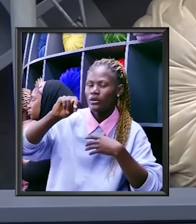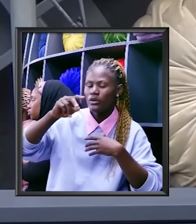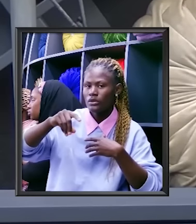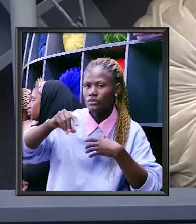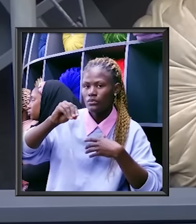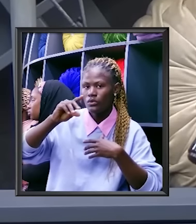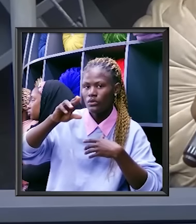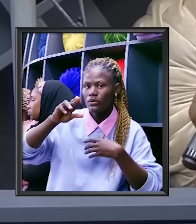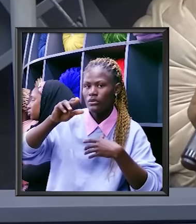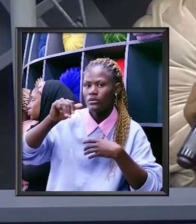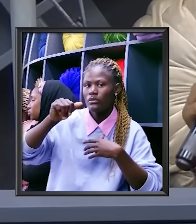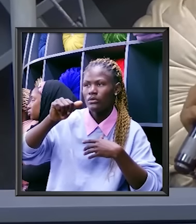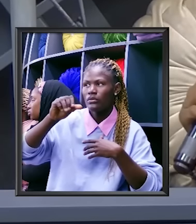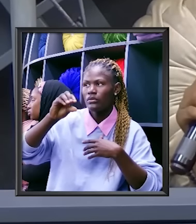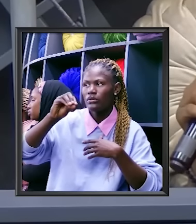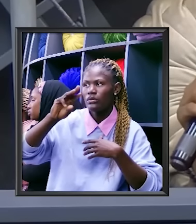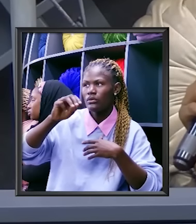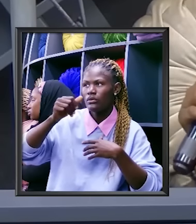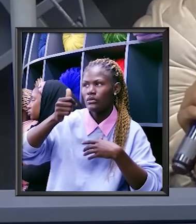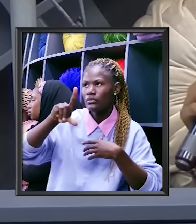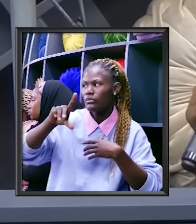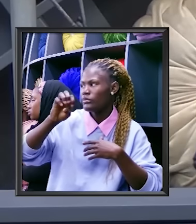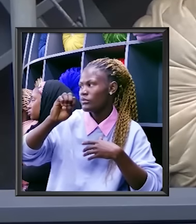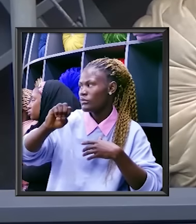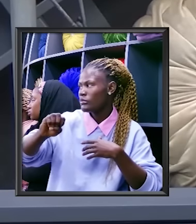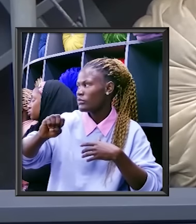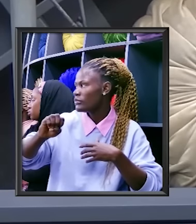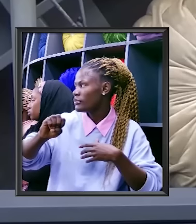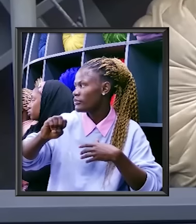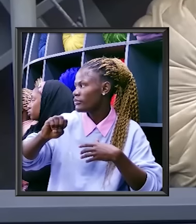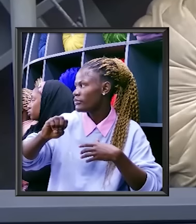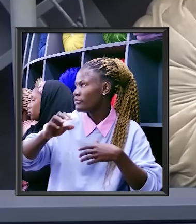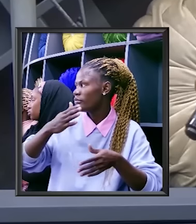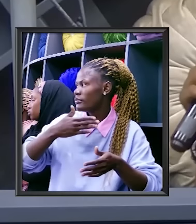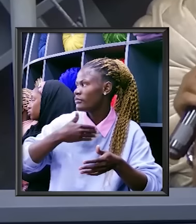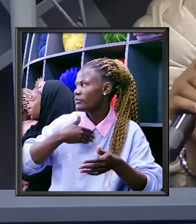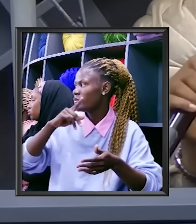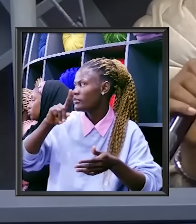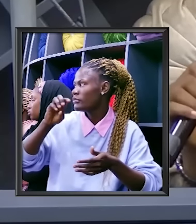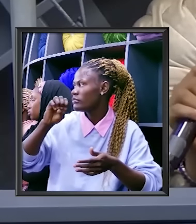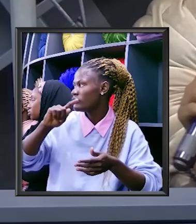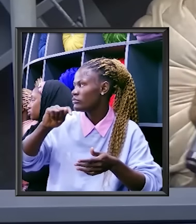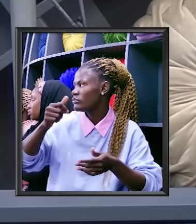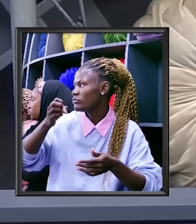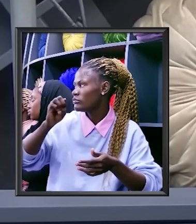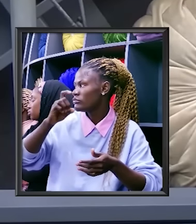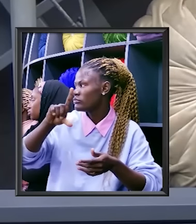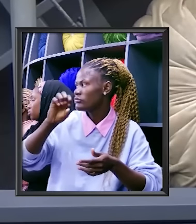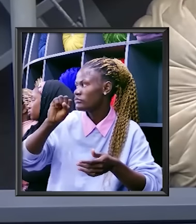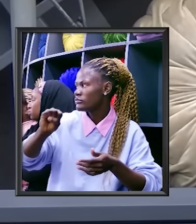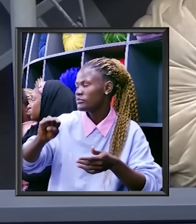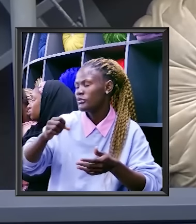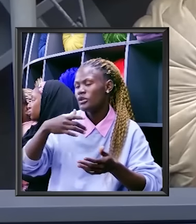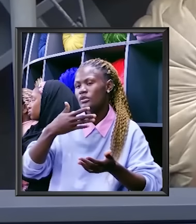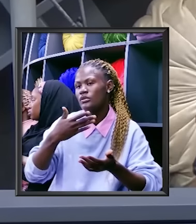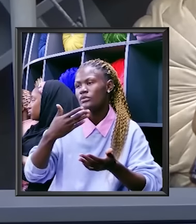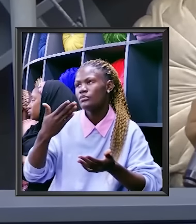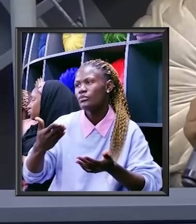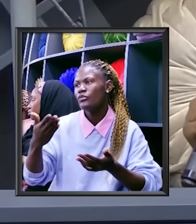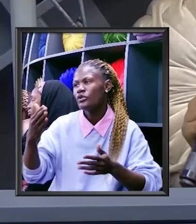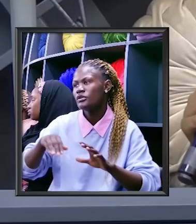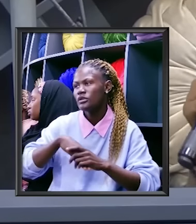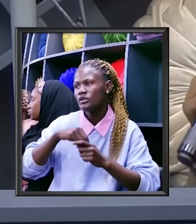you're speaking with a tech person. It's not possible for me to do this. I say, see, Nikelechi Nkwacha, they talk to. As that money take come